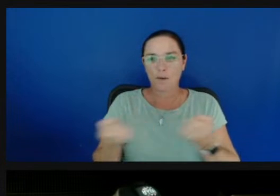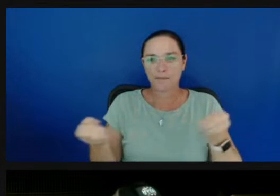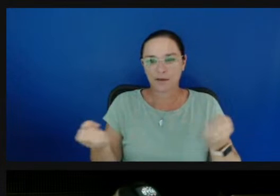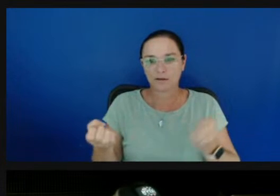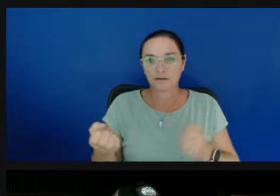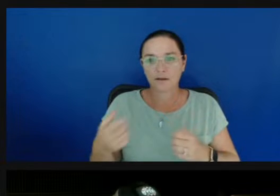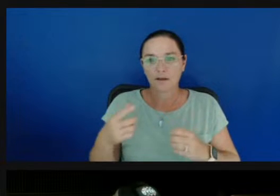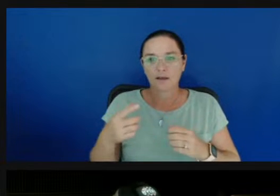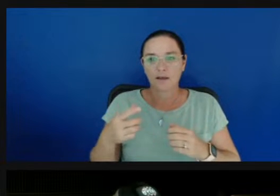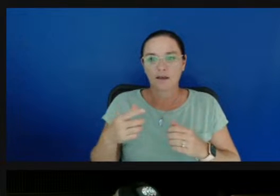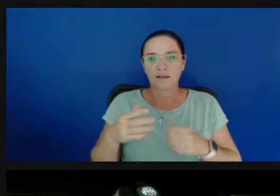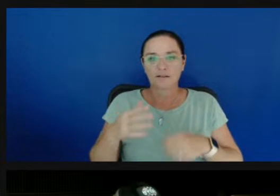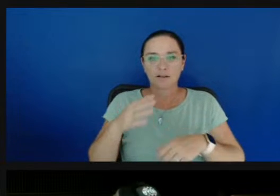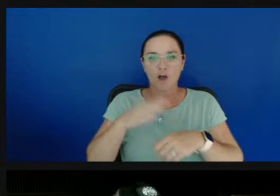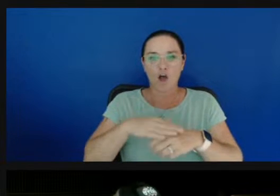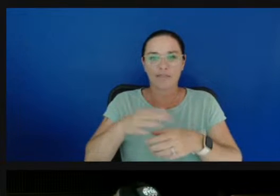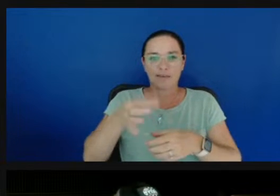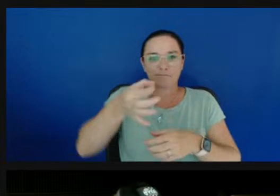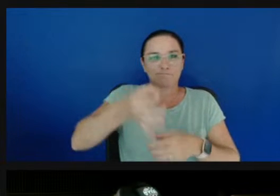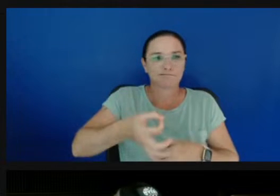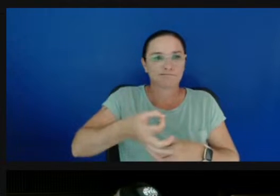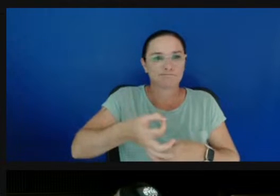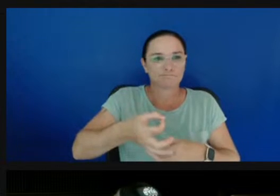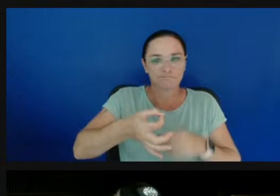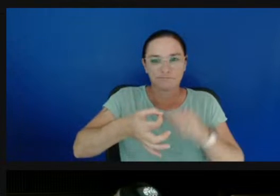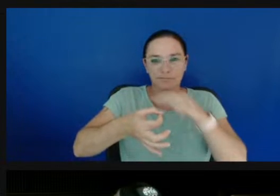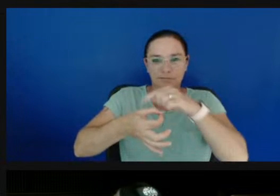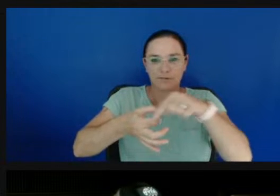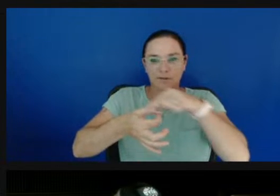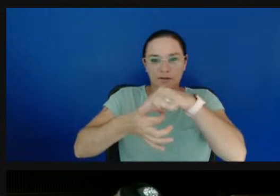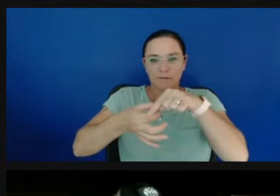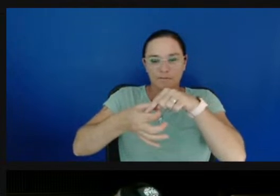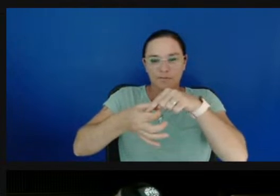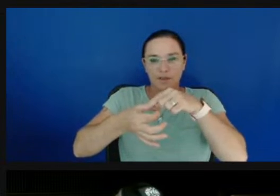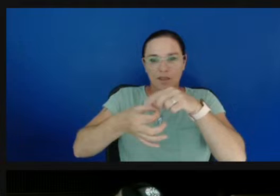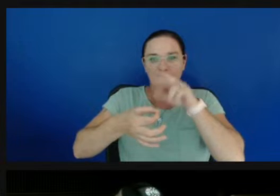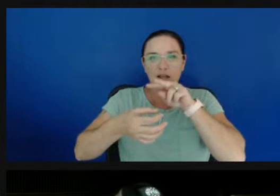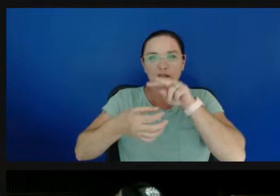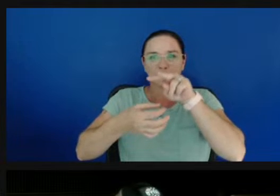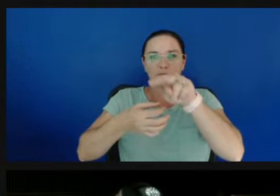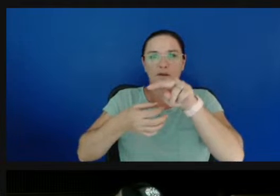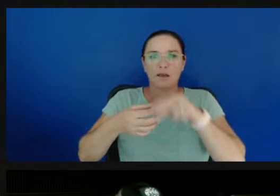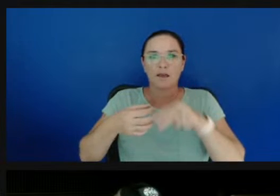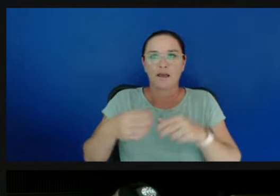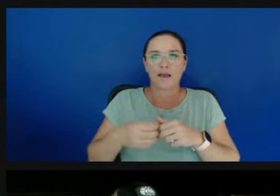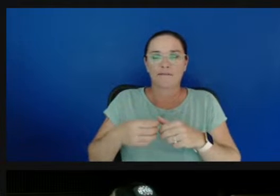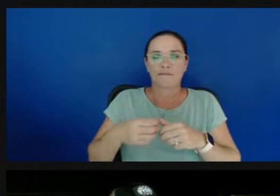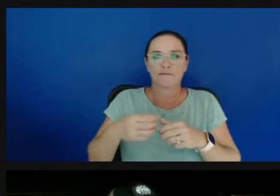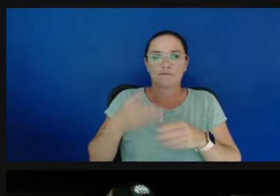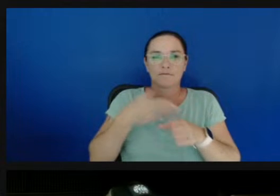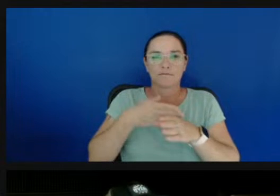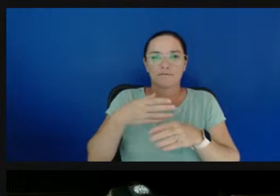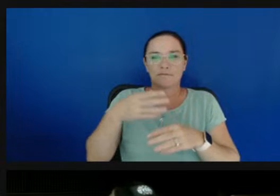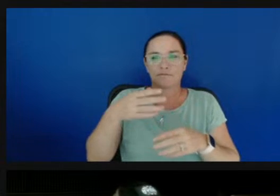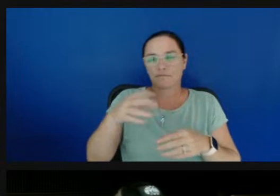over the benchmark, looking at the rim of Kīlauea, the main caldera.